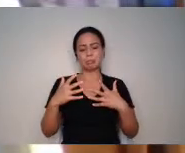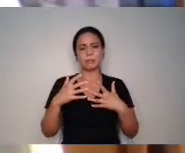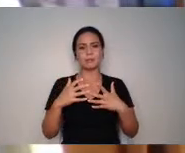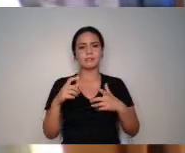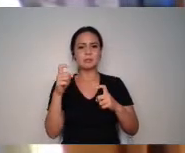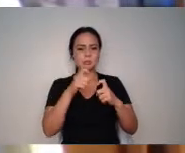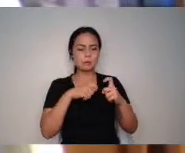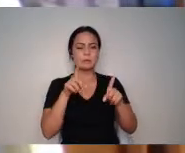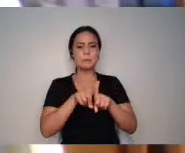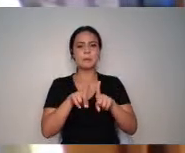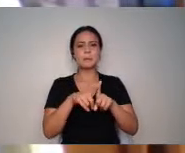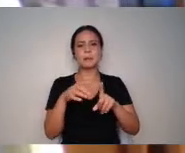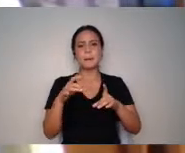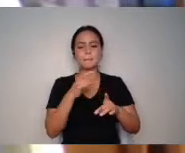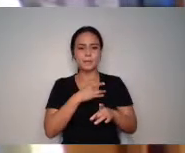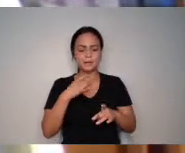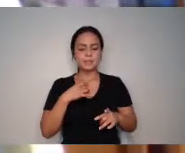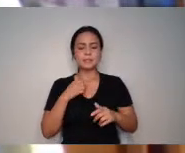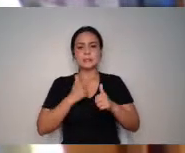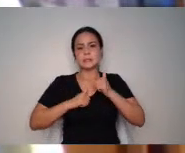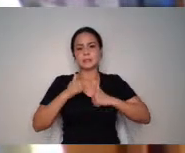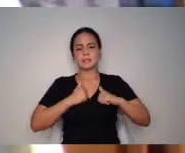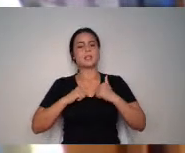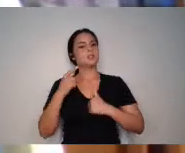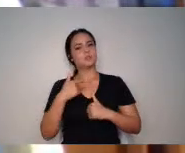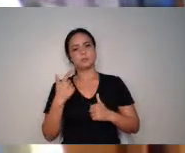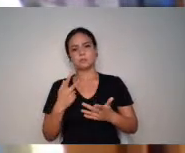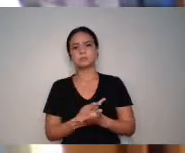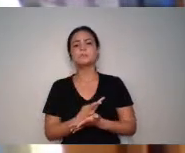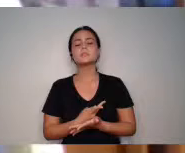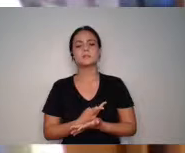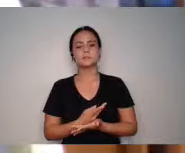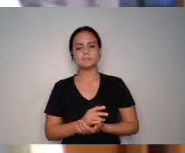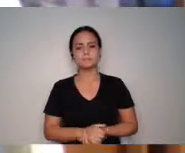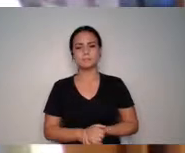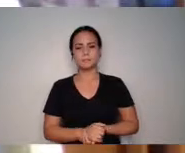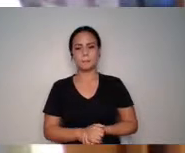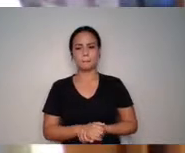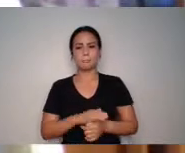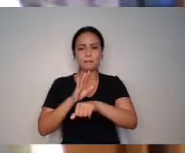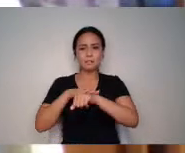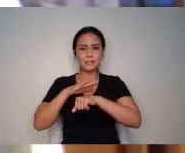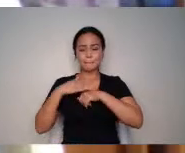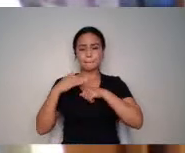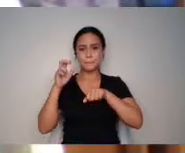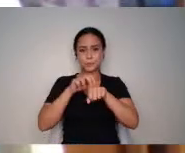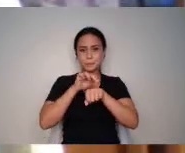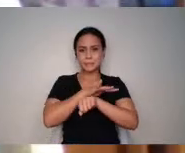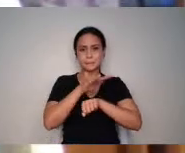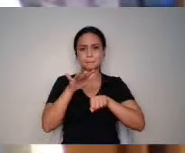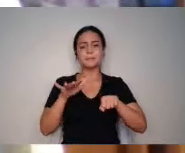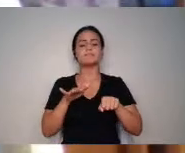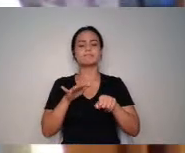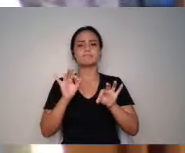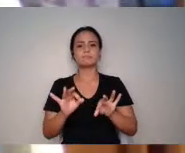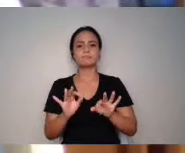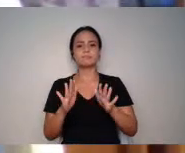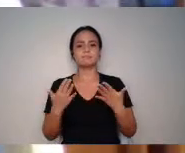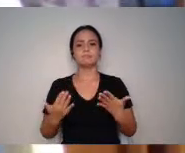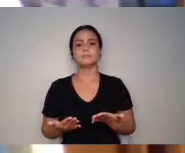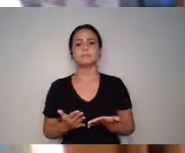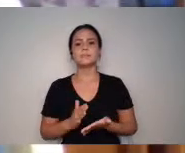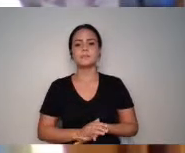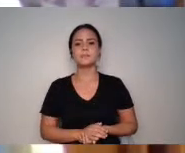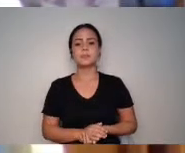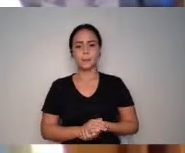sexual harassment and the fear and anxieties through which we're going and experience during this time